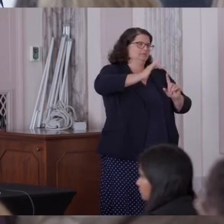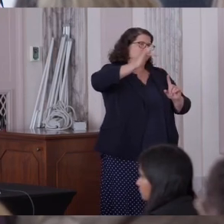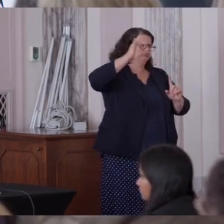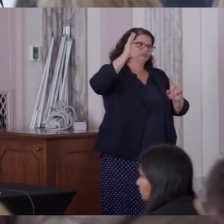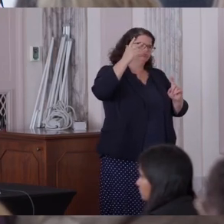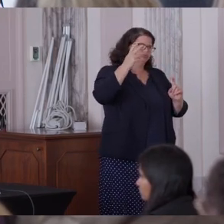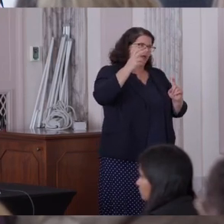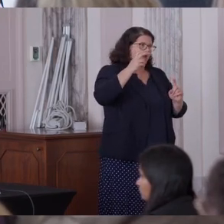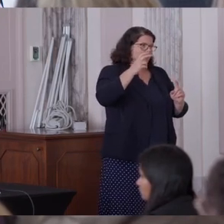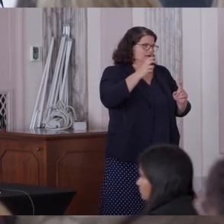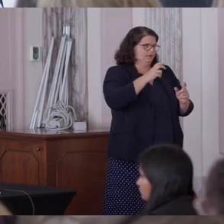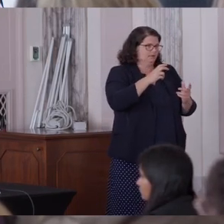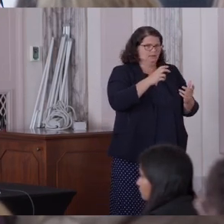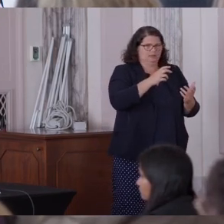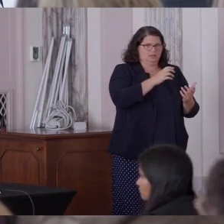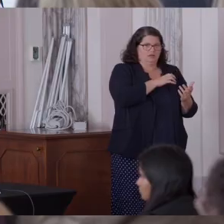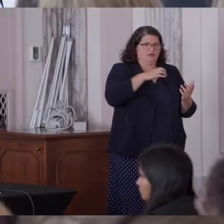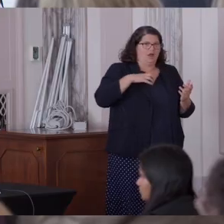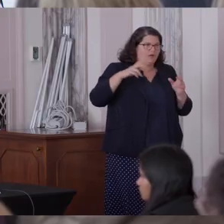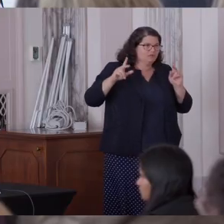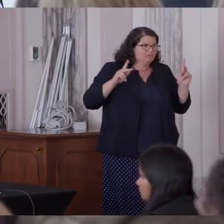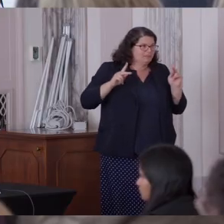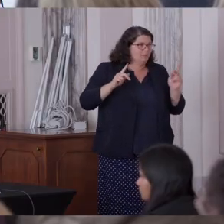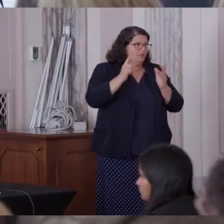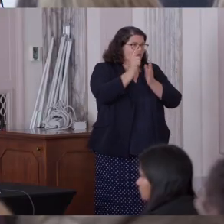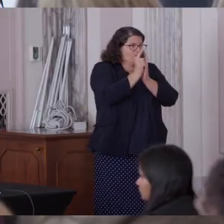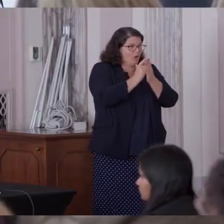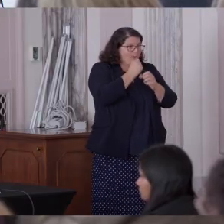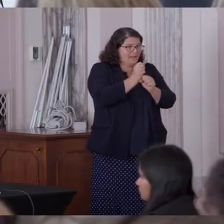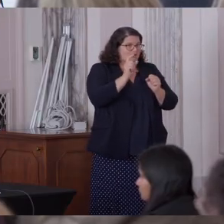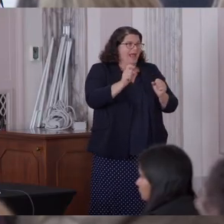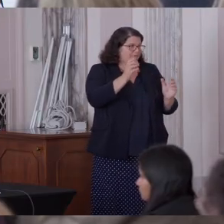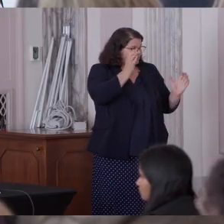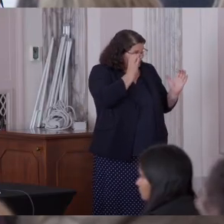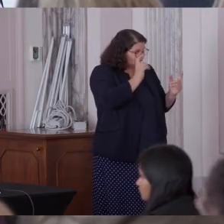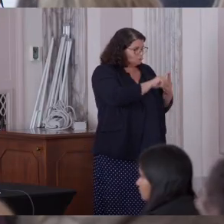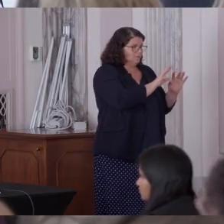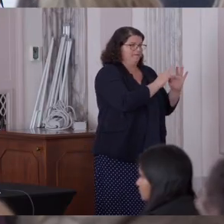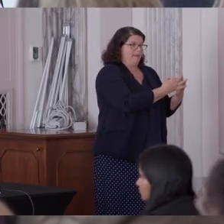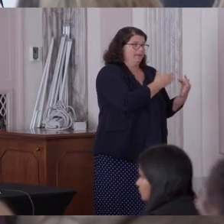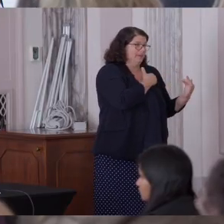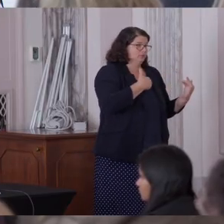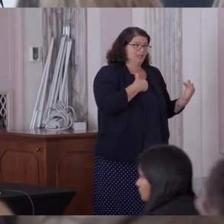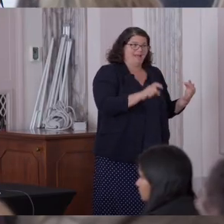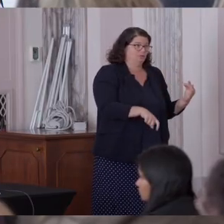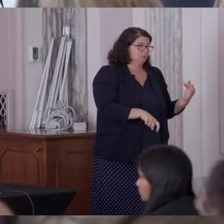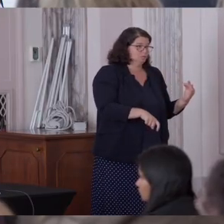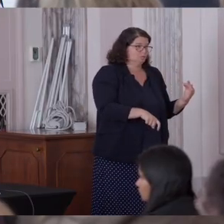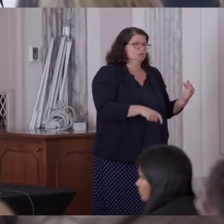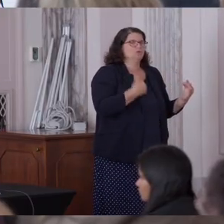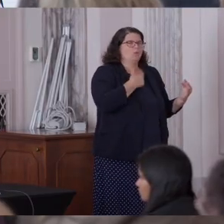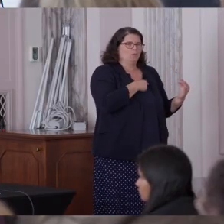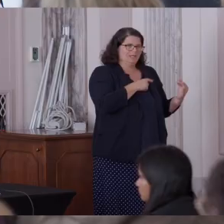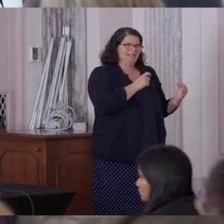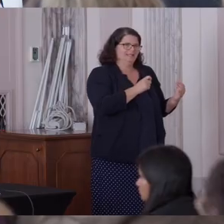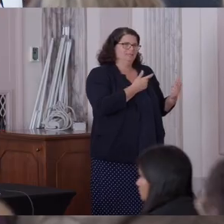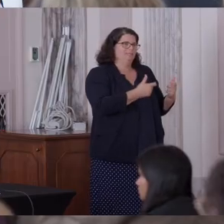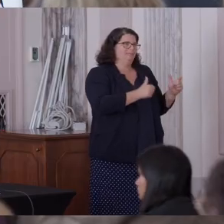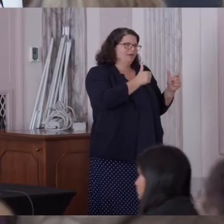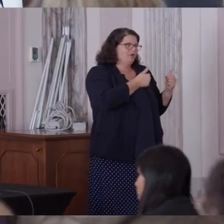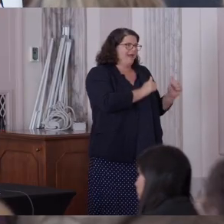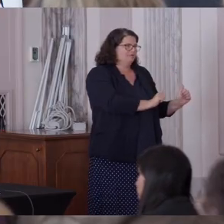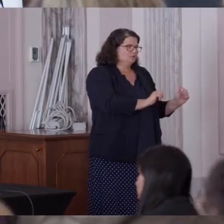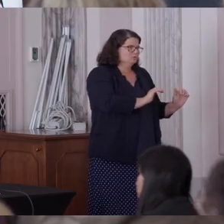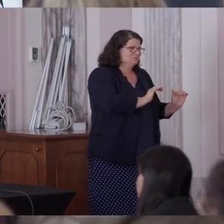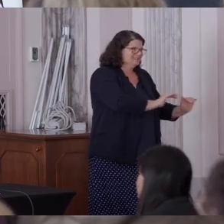listen to the family members. So we have to make a bigger effort to work as provider. I'm speaking as a provider, to work with